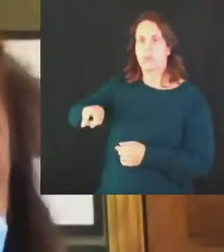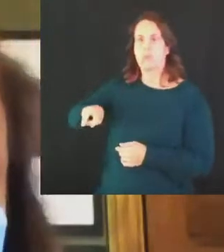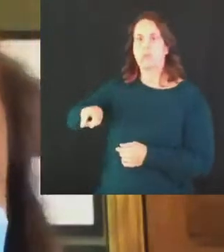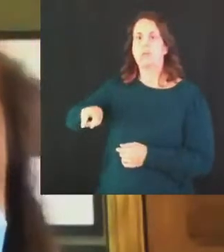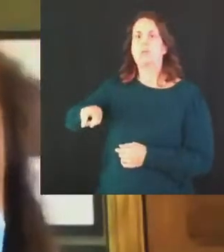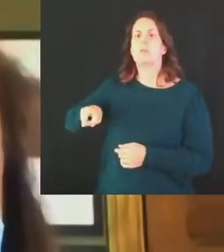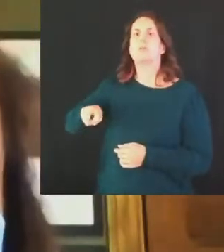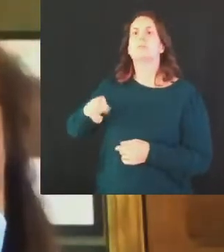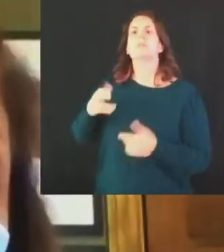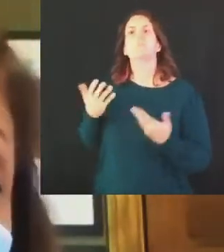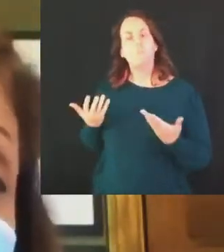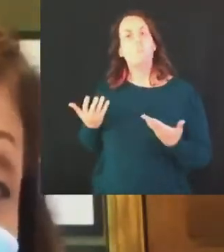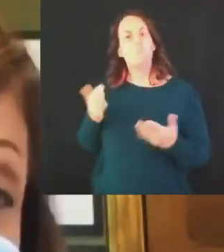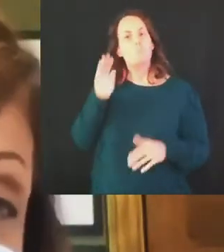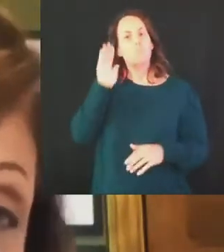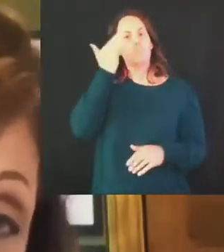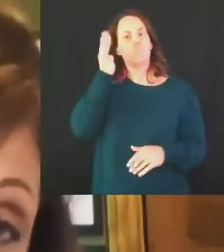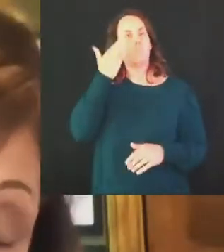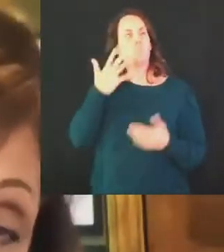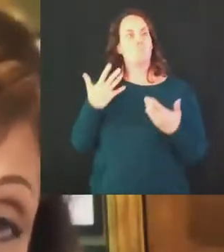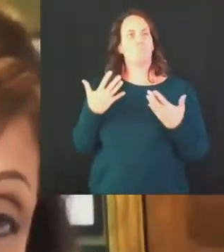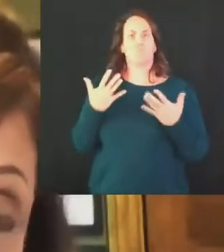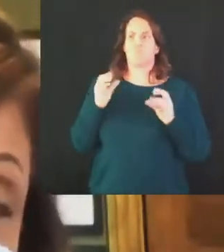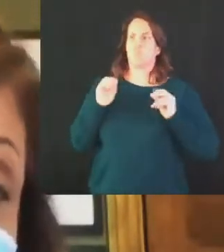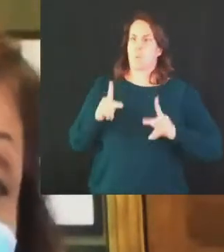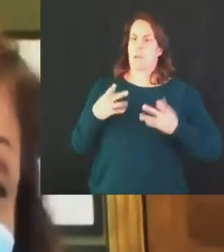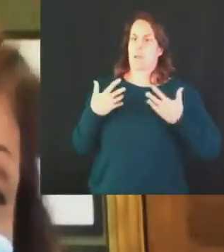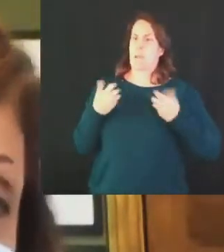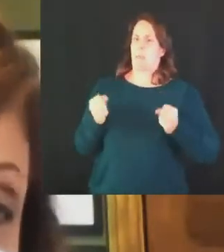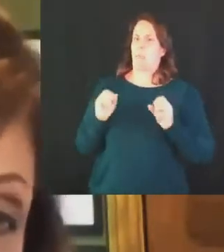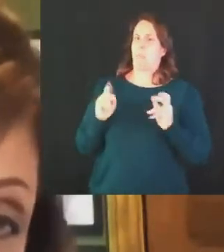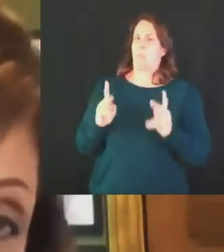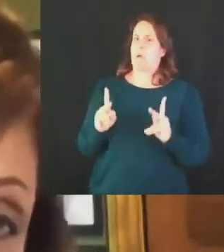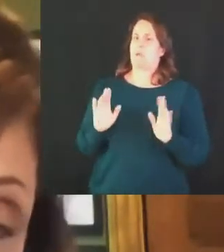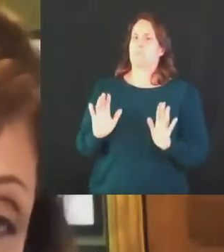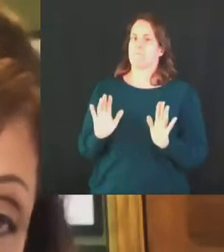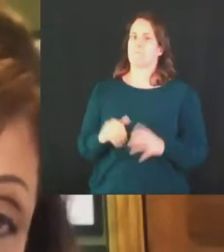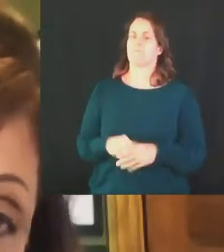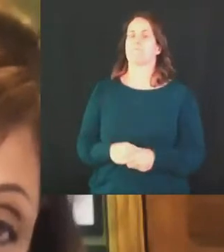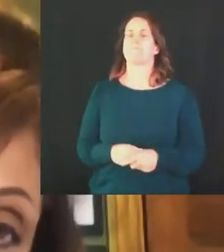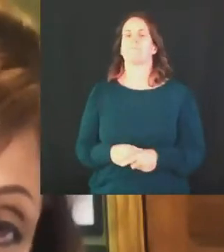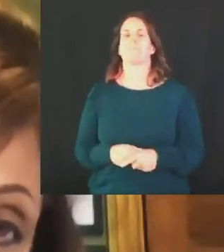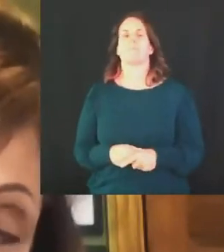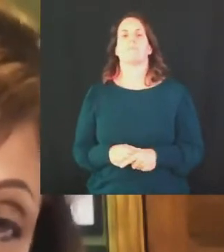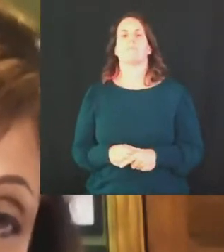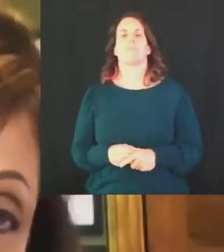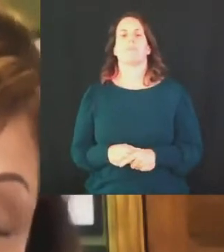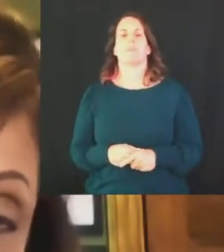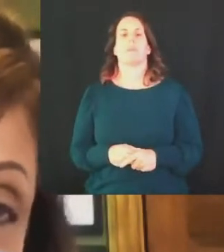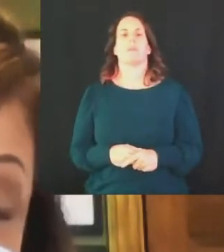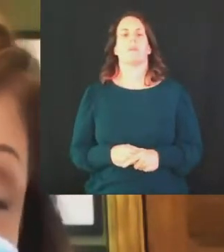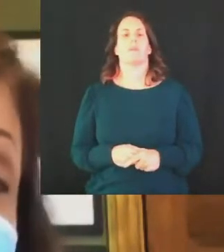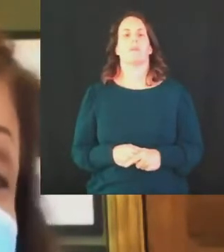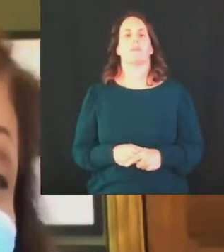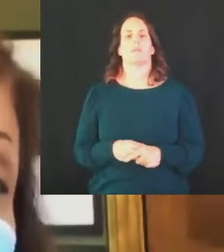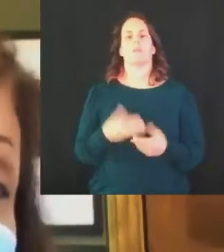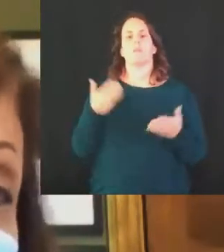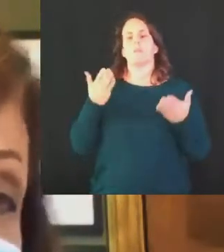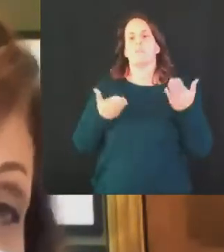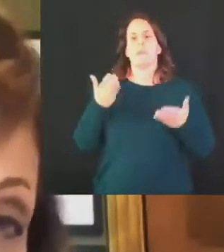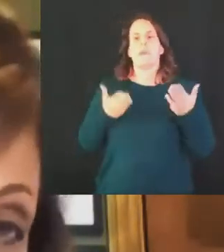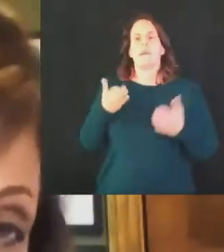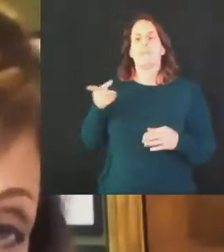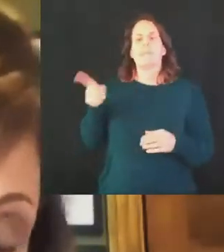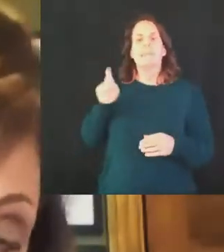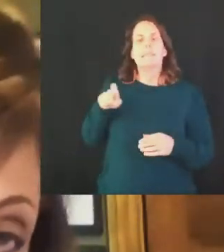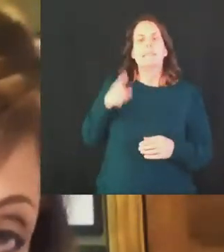person, and they would need more oxygen therapy. We have, as you mentioned, Secretary Palm, inline oxygen provided. They may